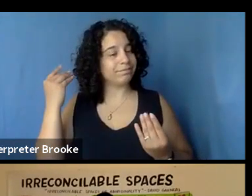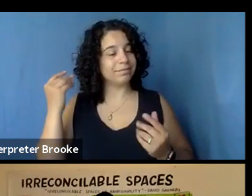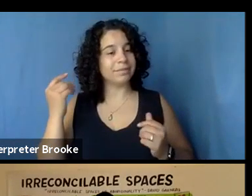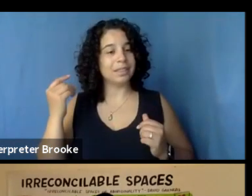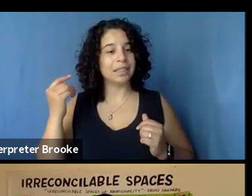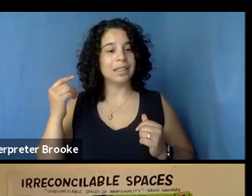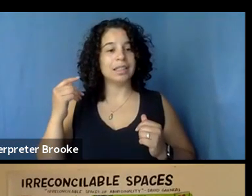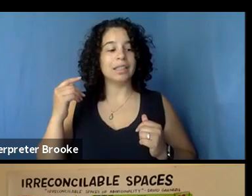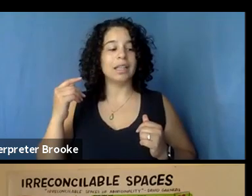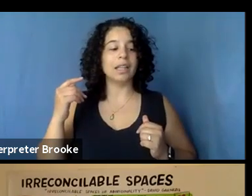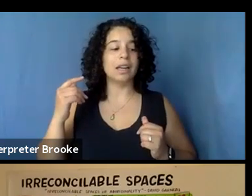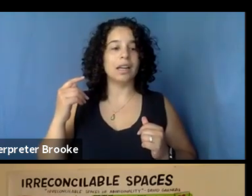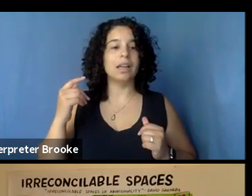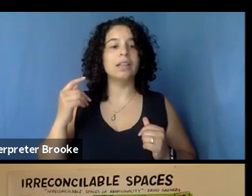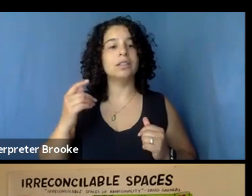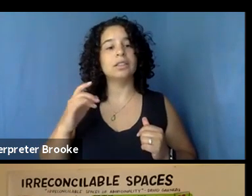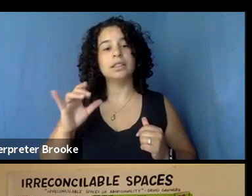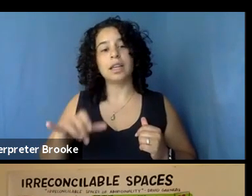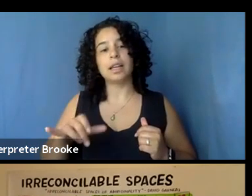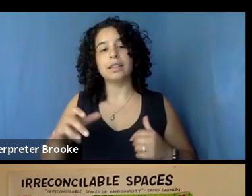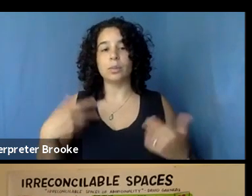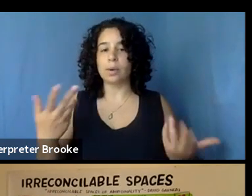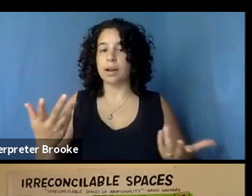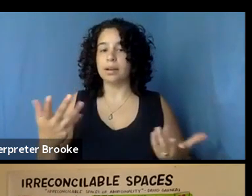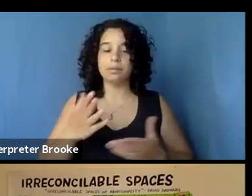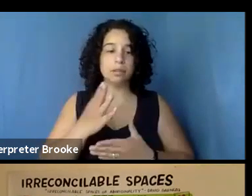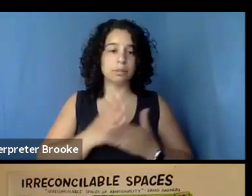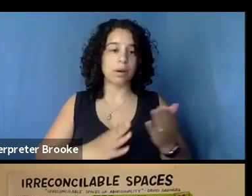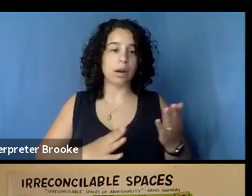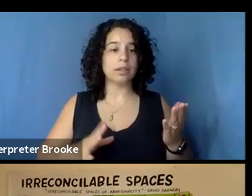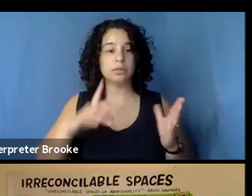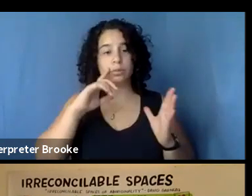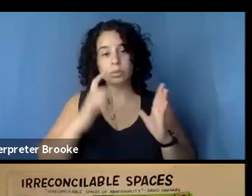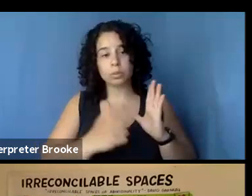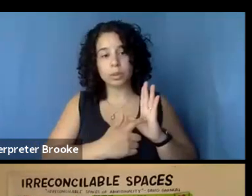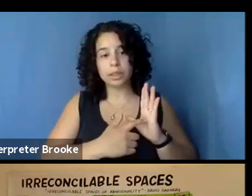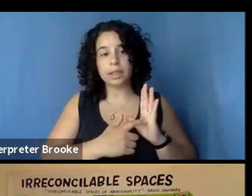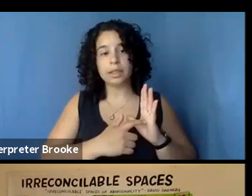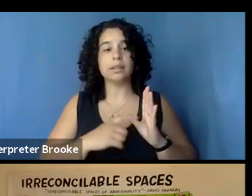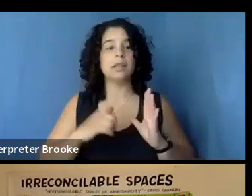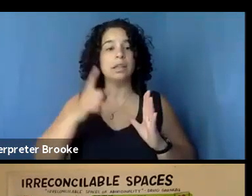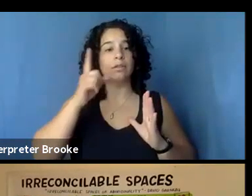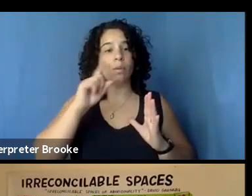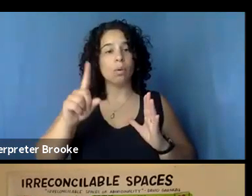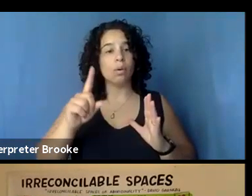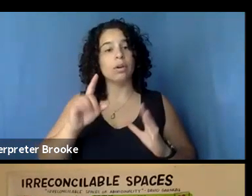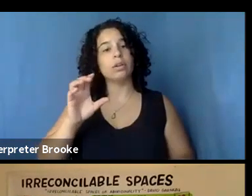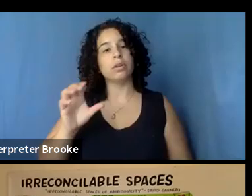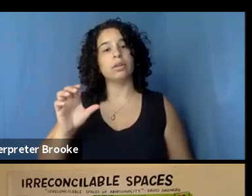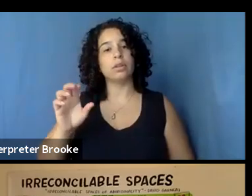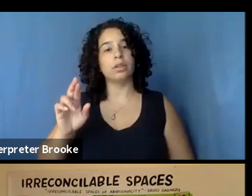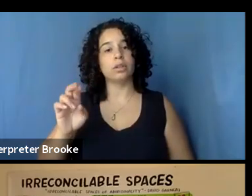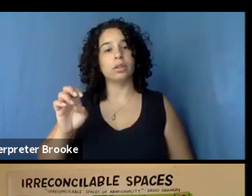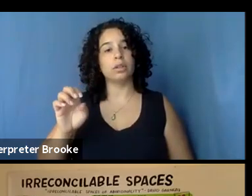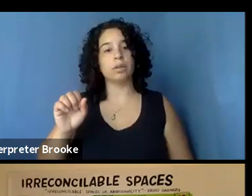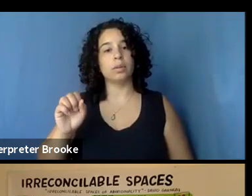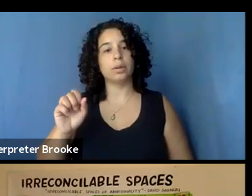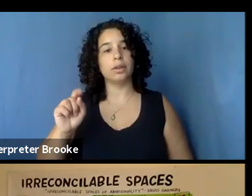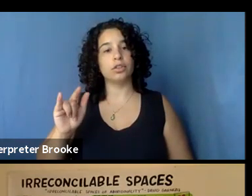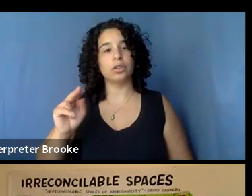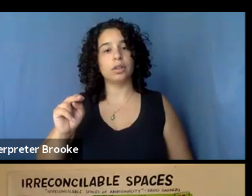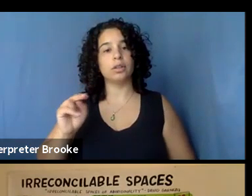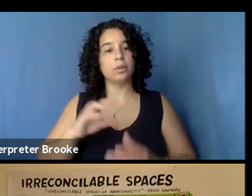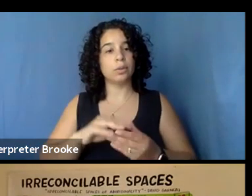is it's a part of the Haudenosaunee creation story about a woman who falls from a